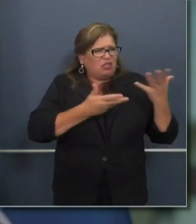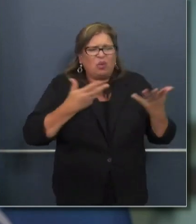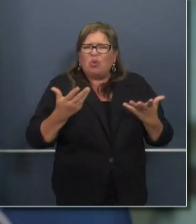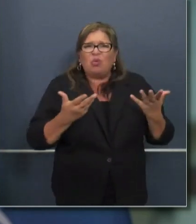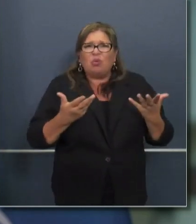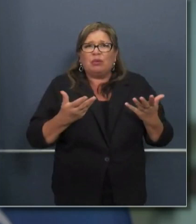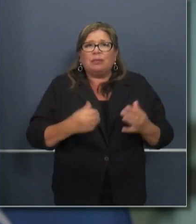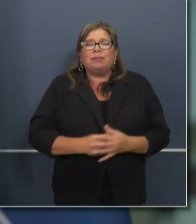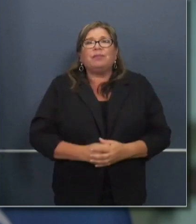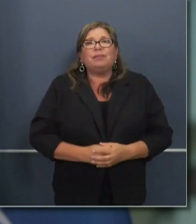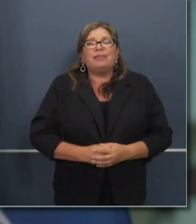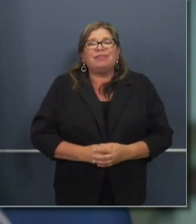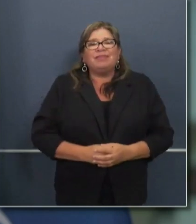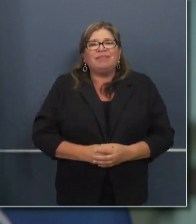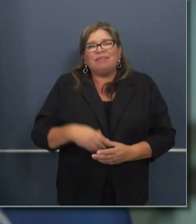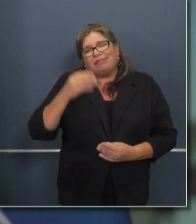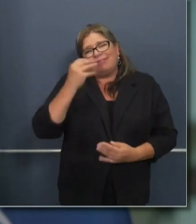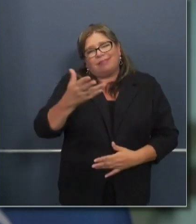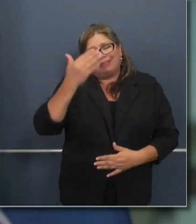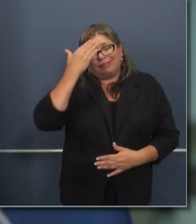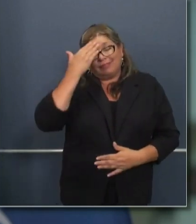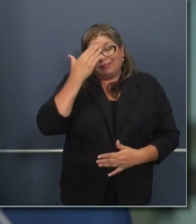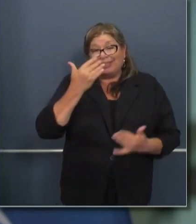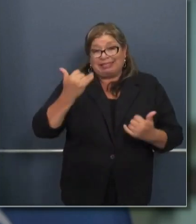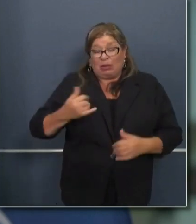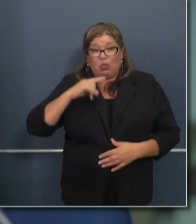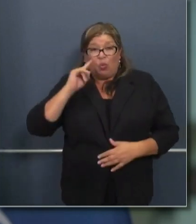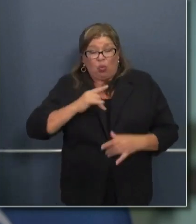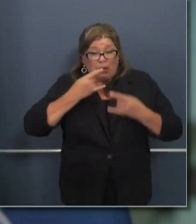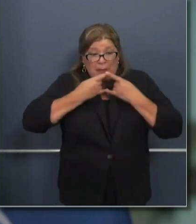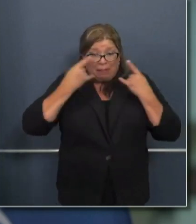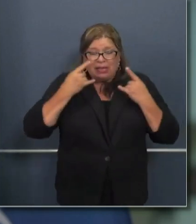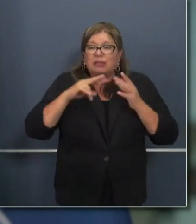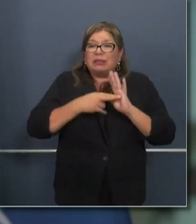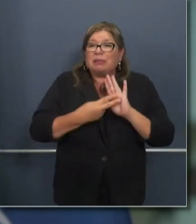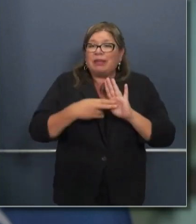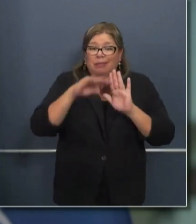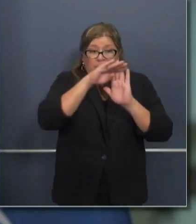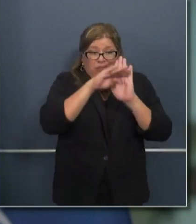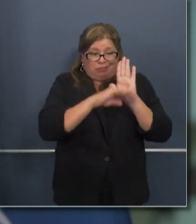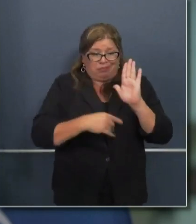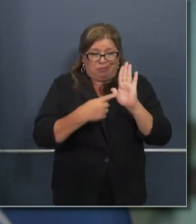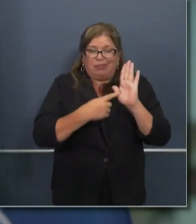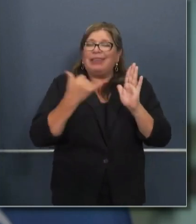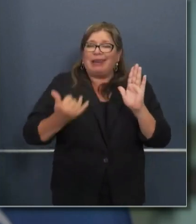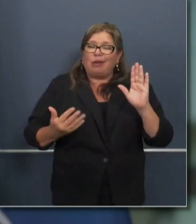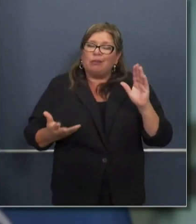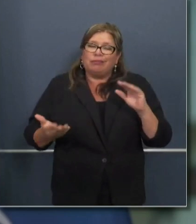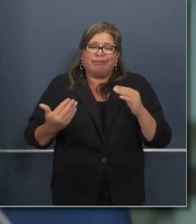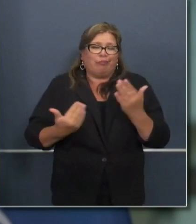those guidelines are being updated with the new mandate, and that should very quickly answer the question.